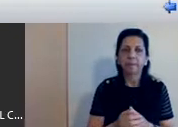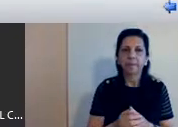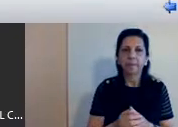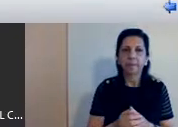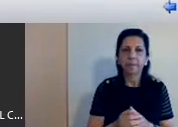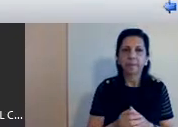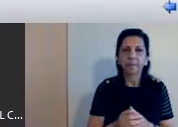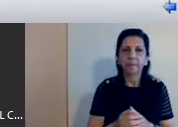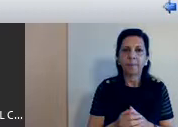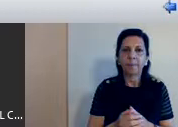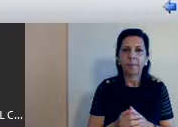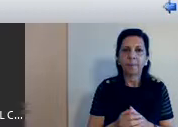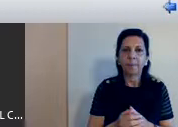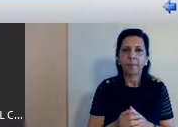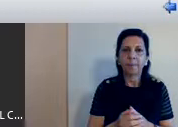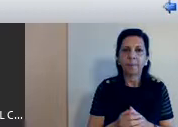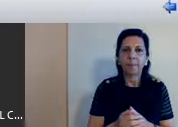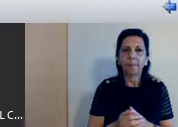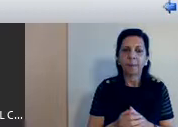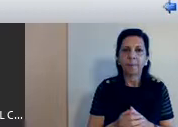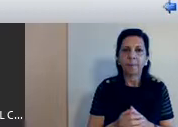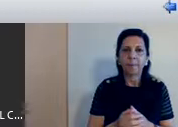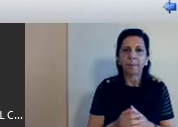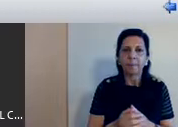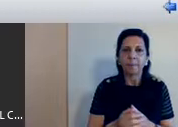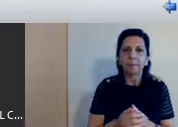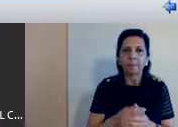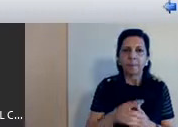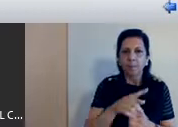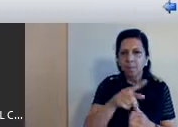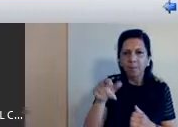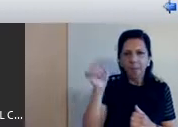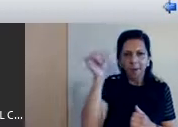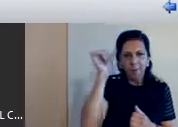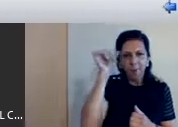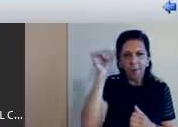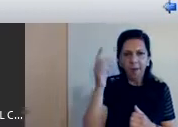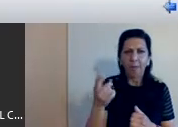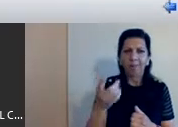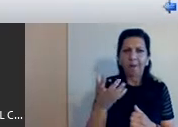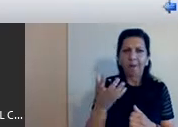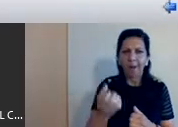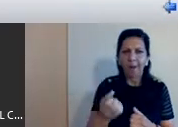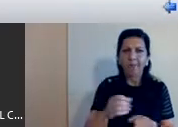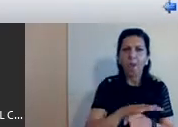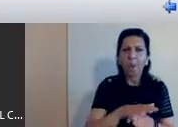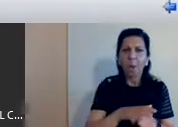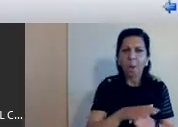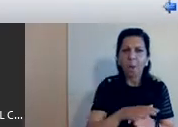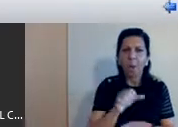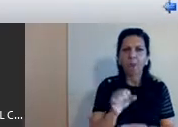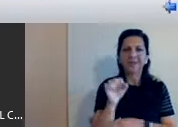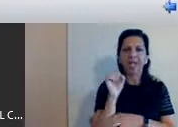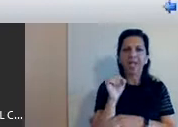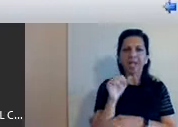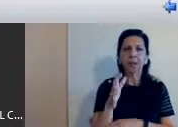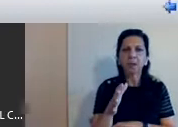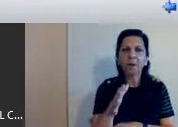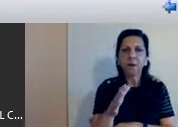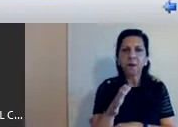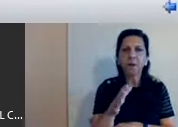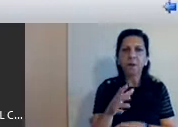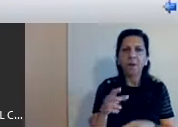emergency, you may or may not be aware that there is something called the Local Resilience Forum that oversees this